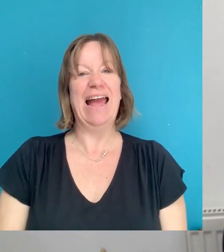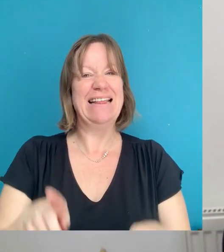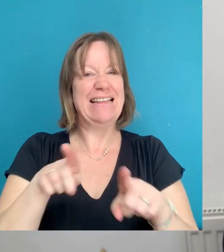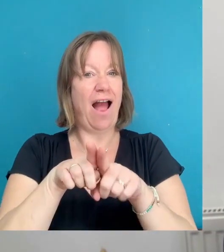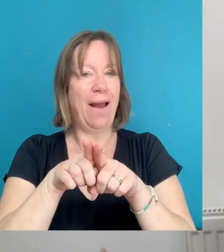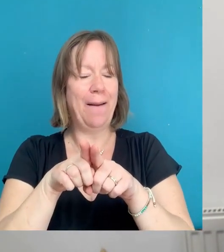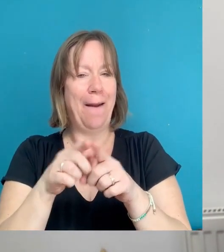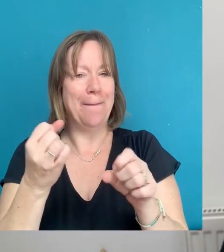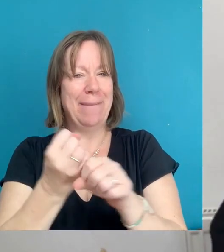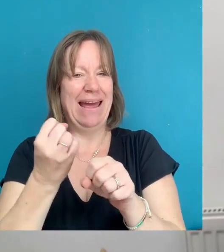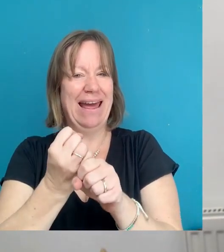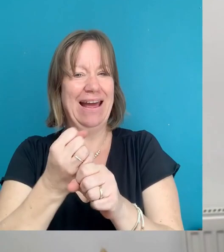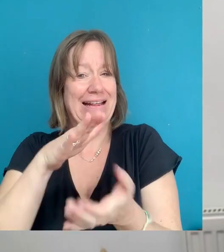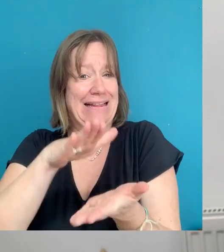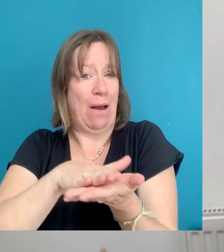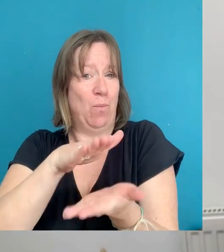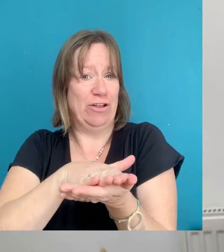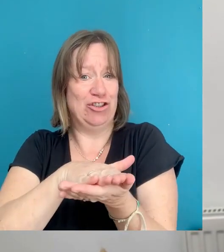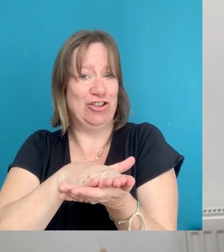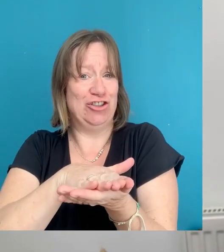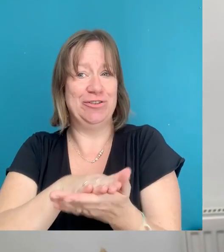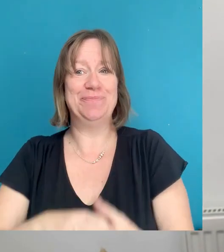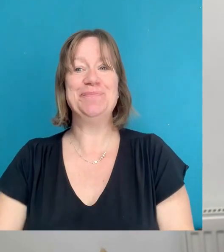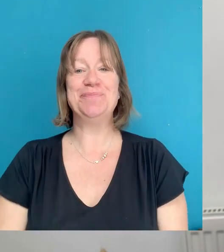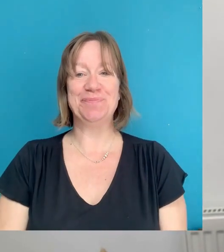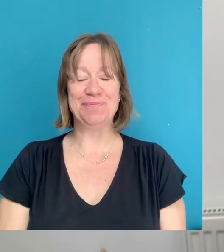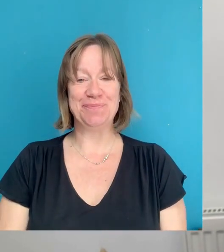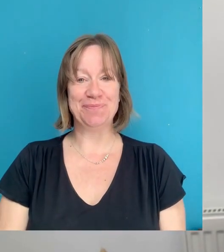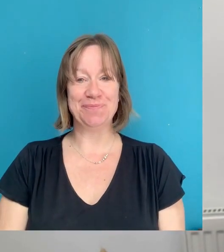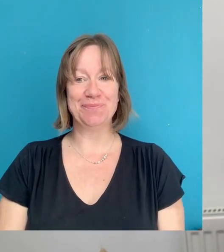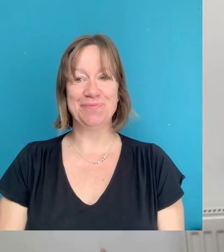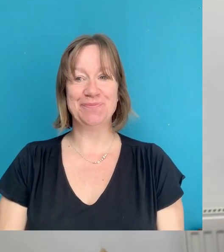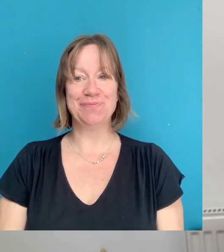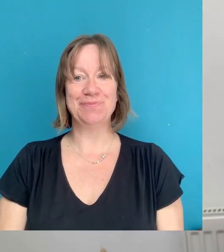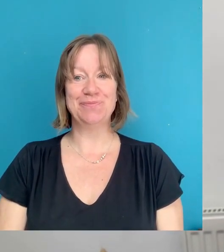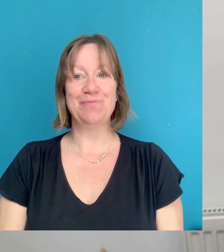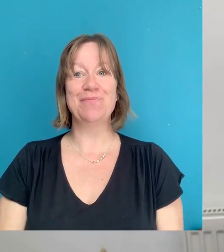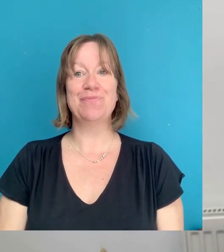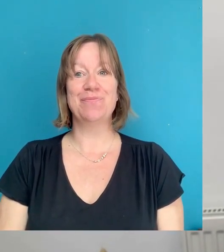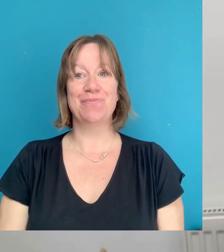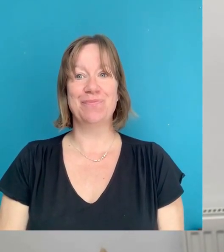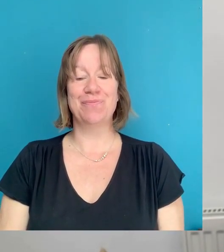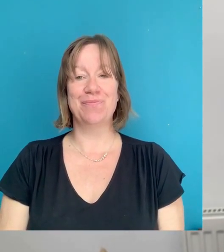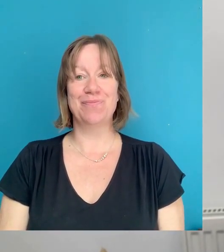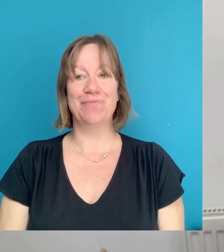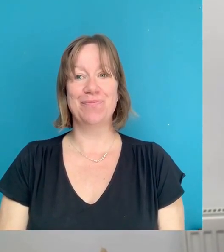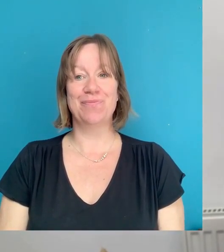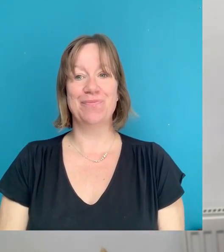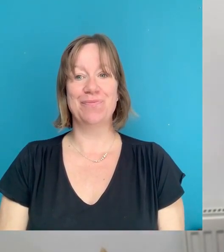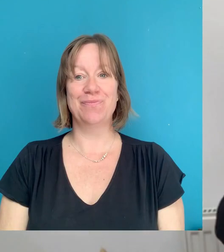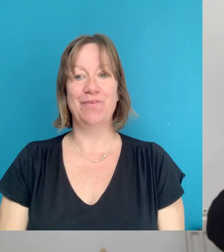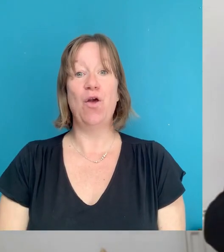So when we're doing this, we're making a sandwich. So what I'm going to do actually is show you what I've got inside what we're doing.